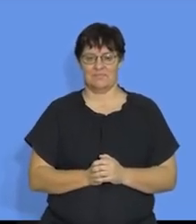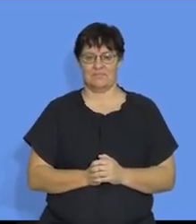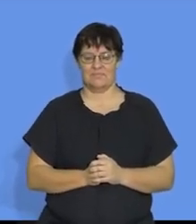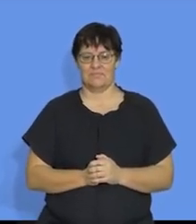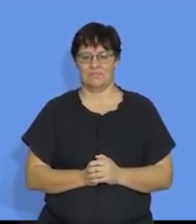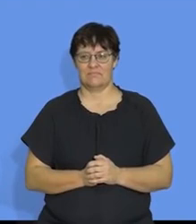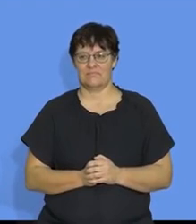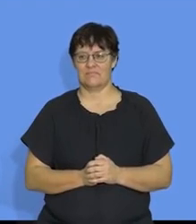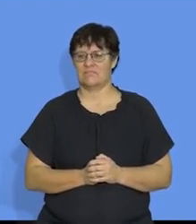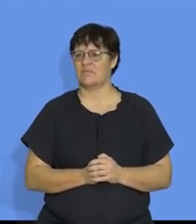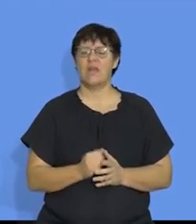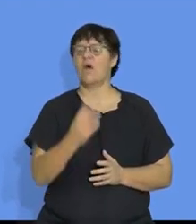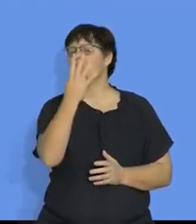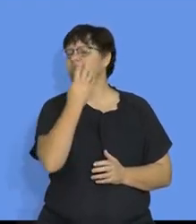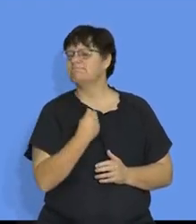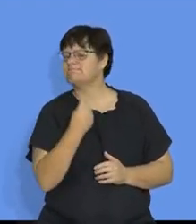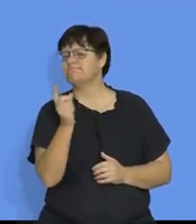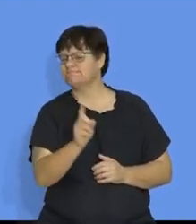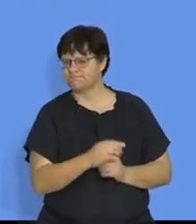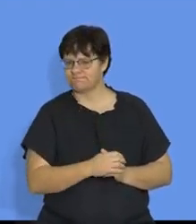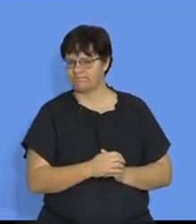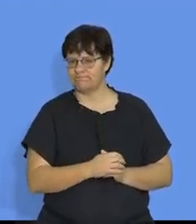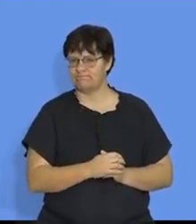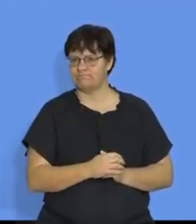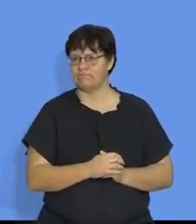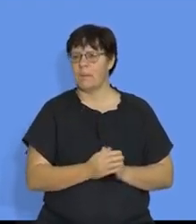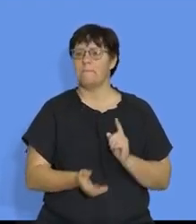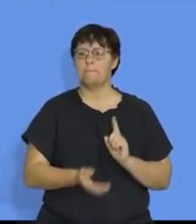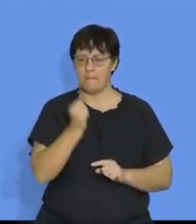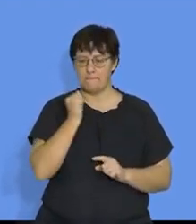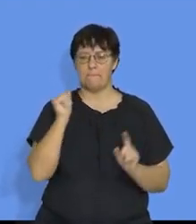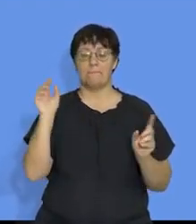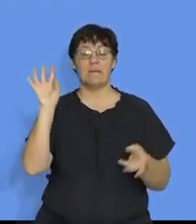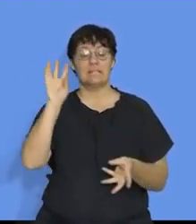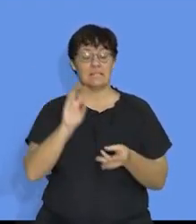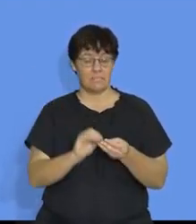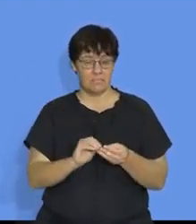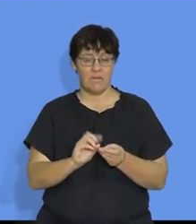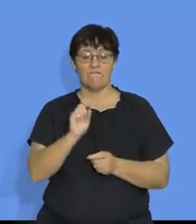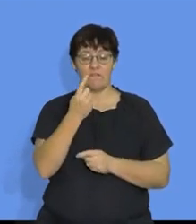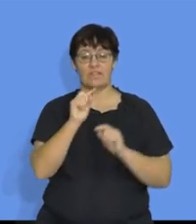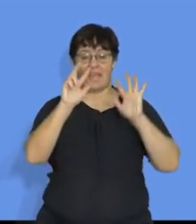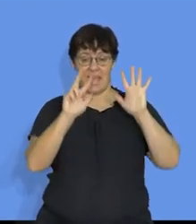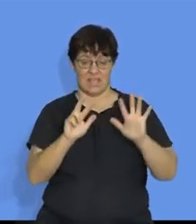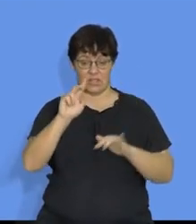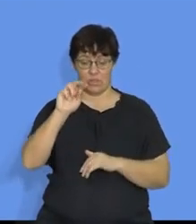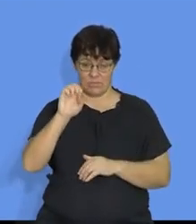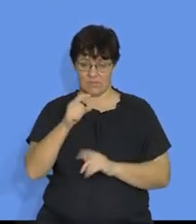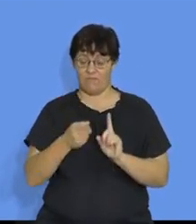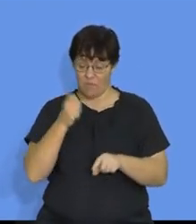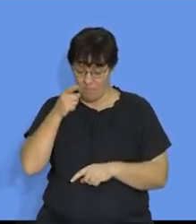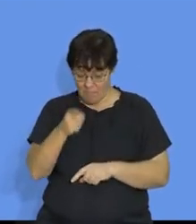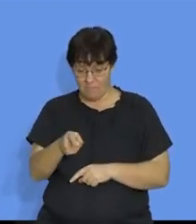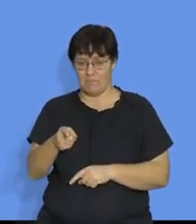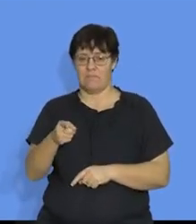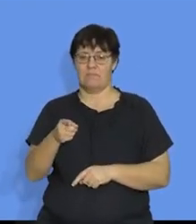So, the question is asking me to determine the sum of the first 8 terms of the geometric